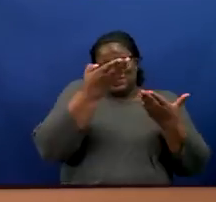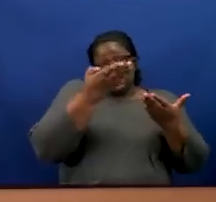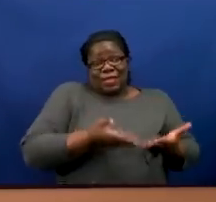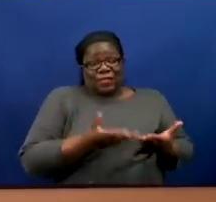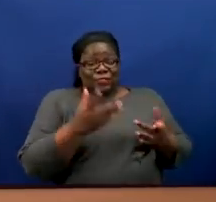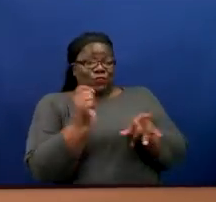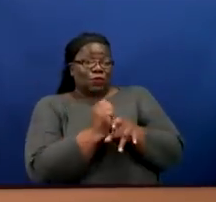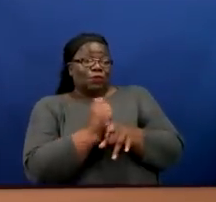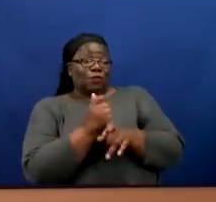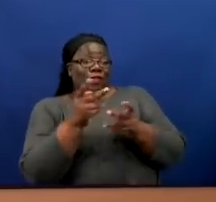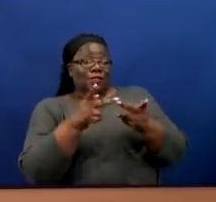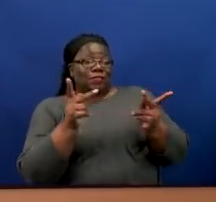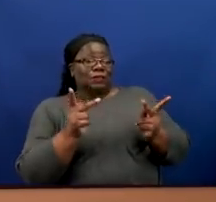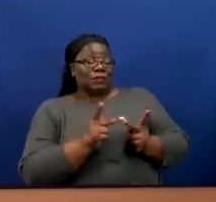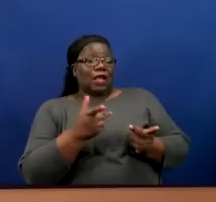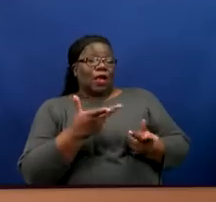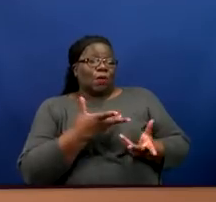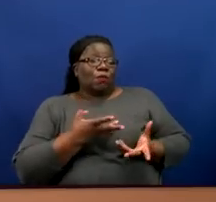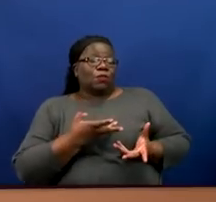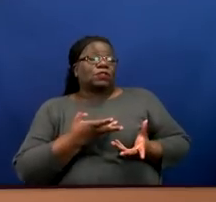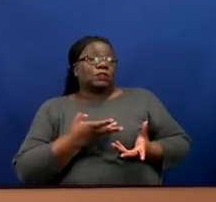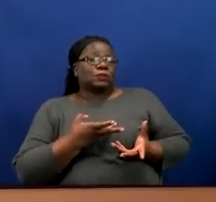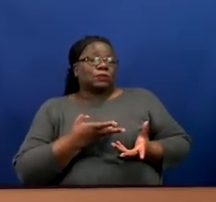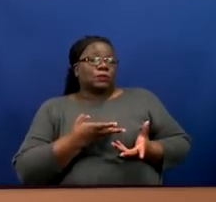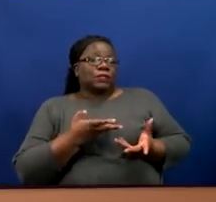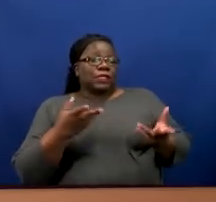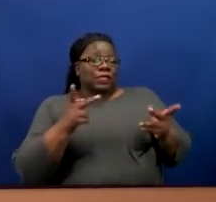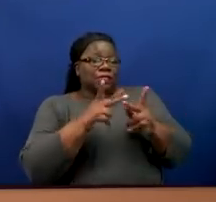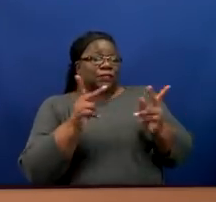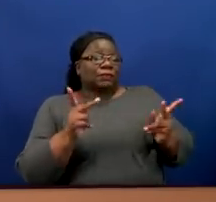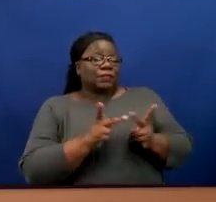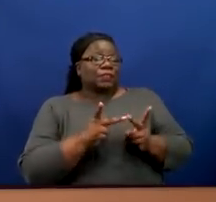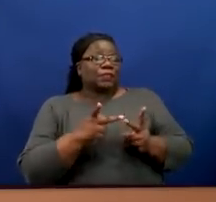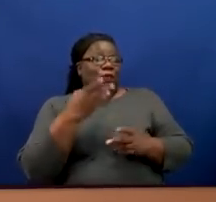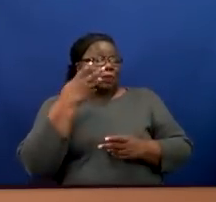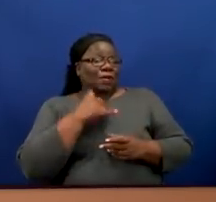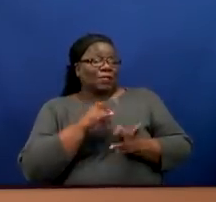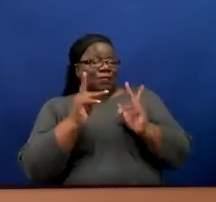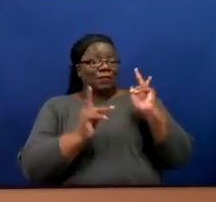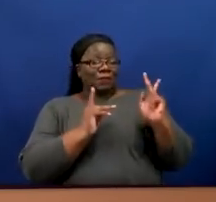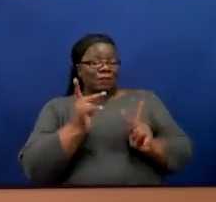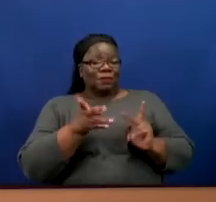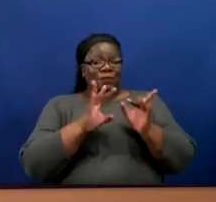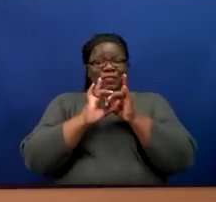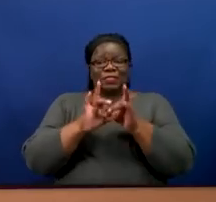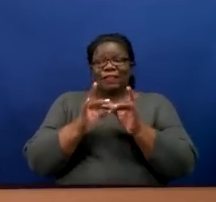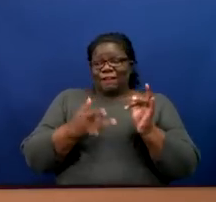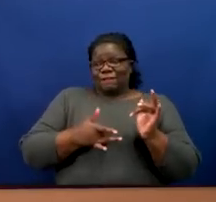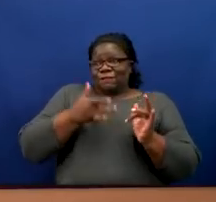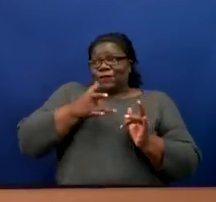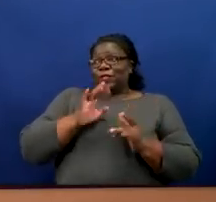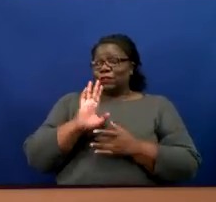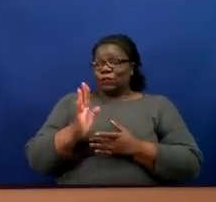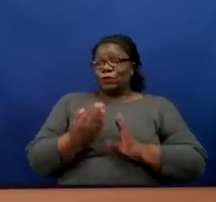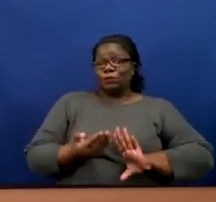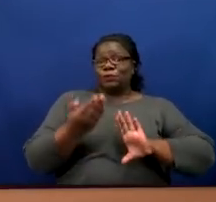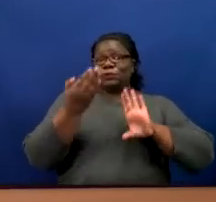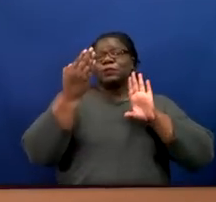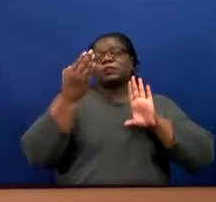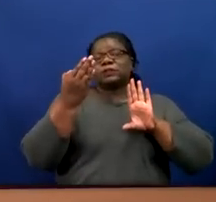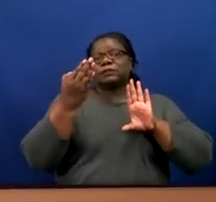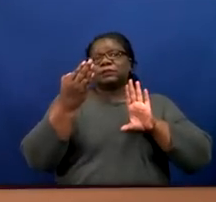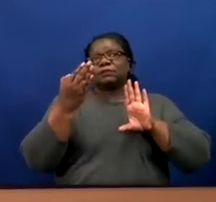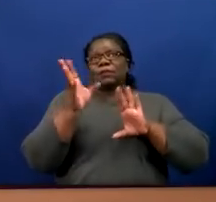operate in this space. I want you to be in this place so that the people of God can feel the presence of God as